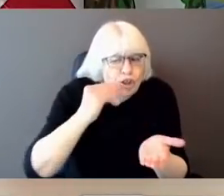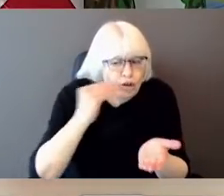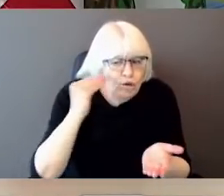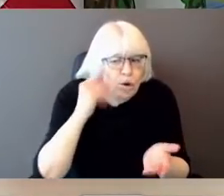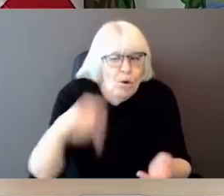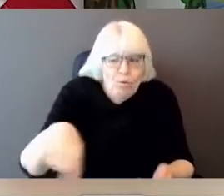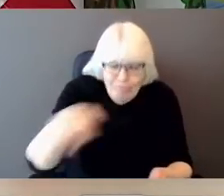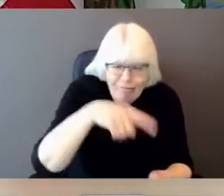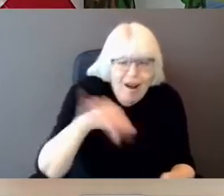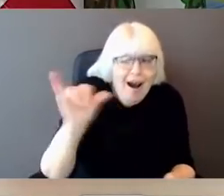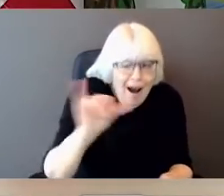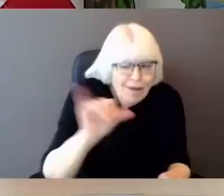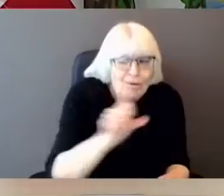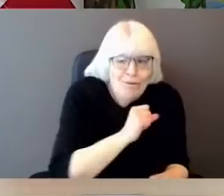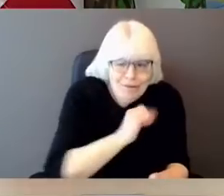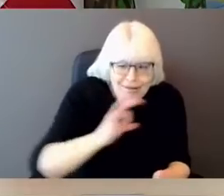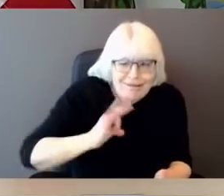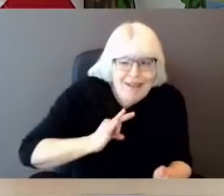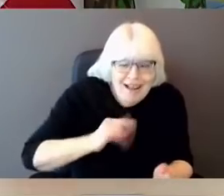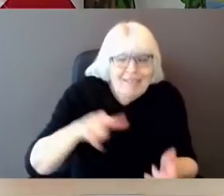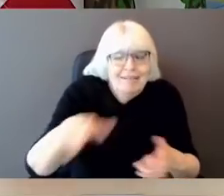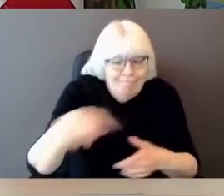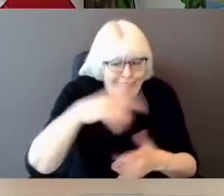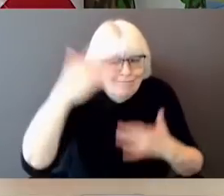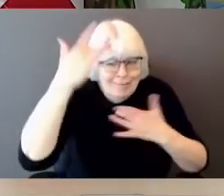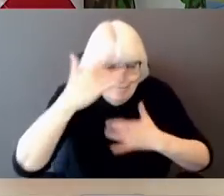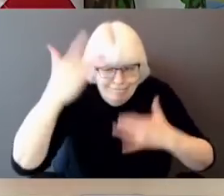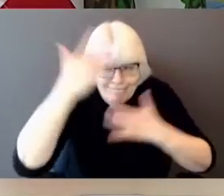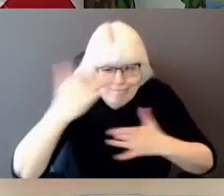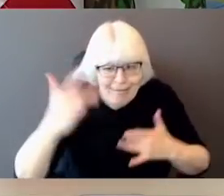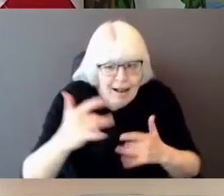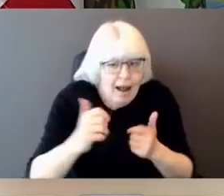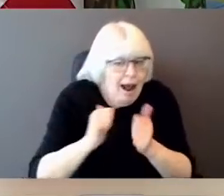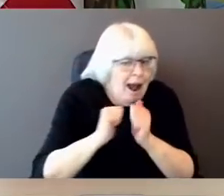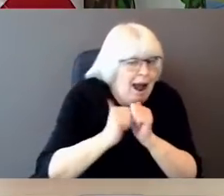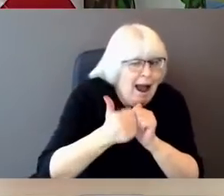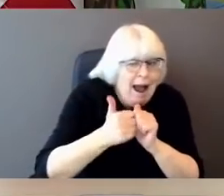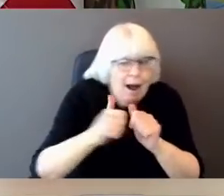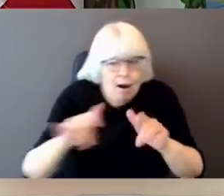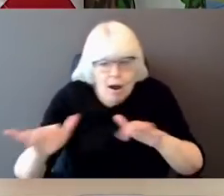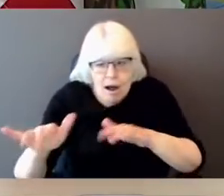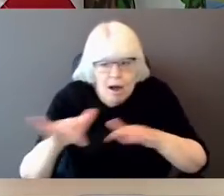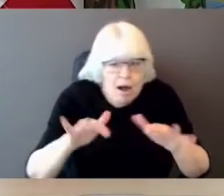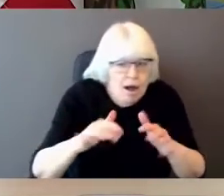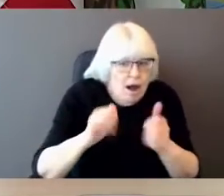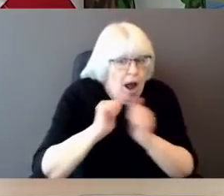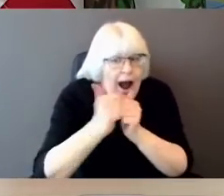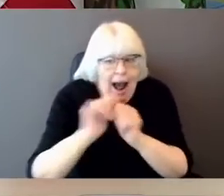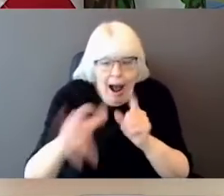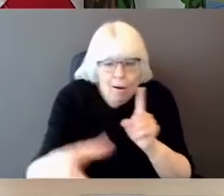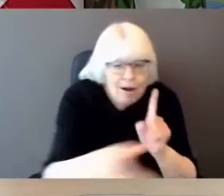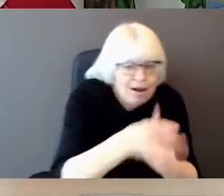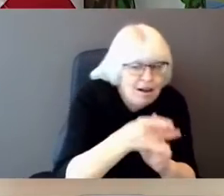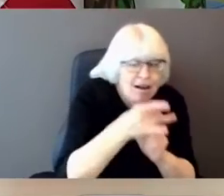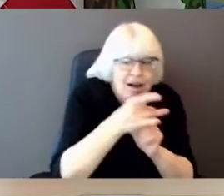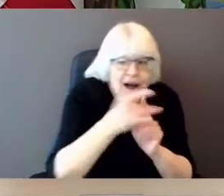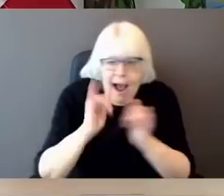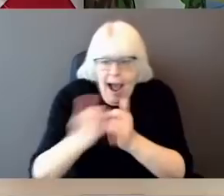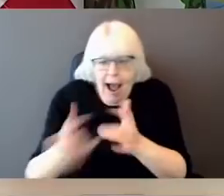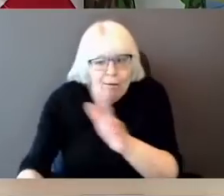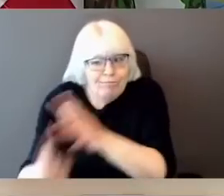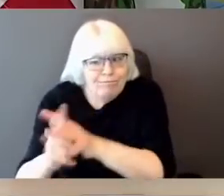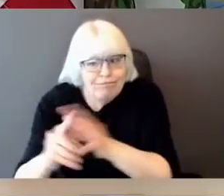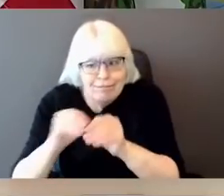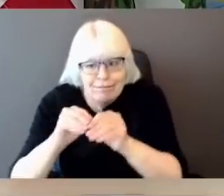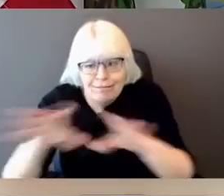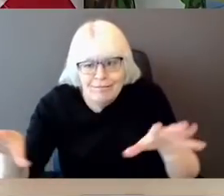not always possible to identify how or where a staff member contracted the virus. The outbreak at Bevin Lodge was declared over on